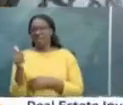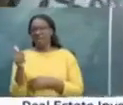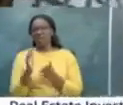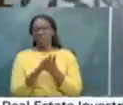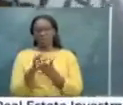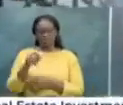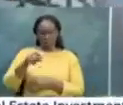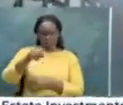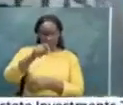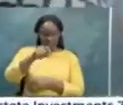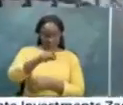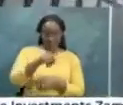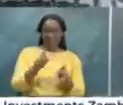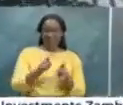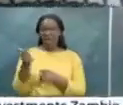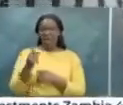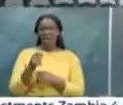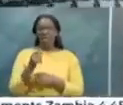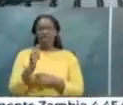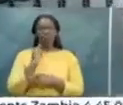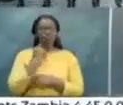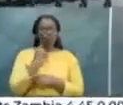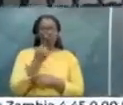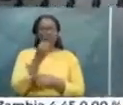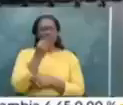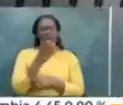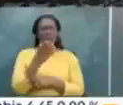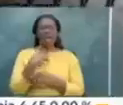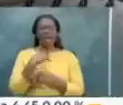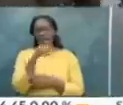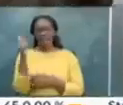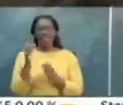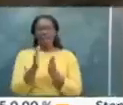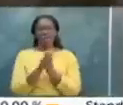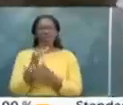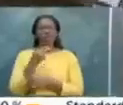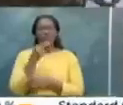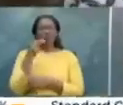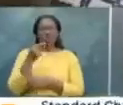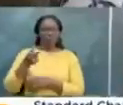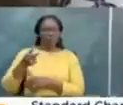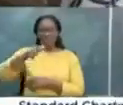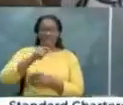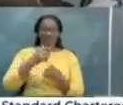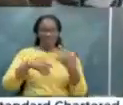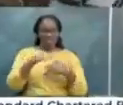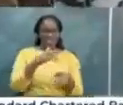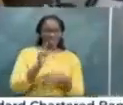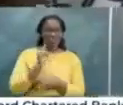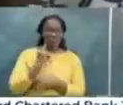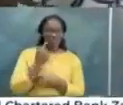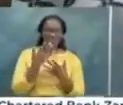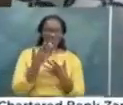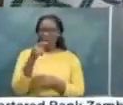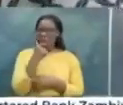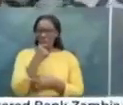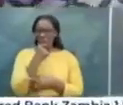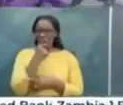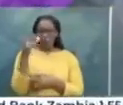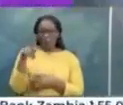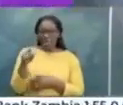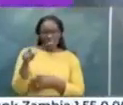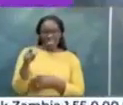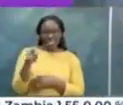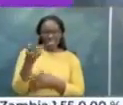and for the lovers of sweetness, we have peanut butter with honey. Where you may be asking, why bountiful peanut butter?